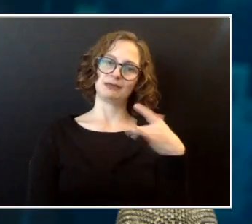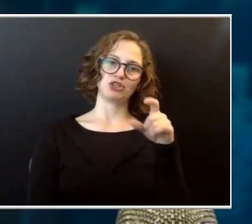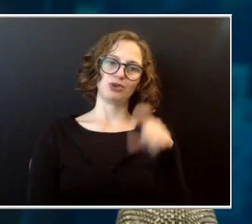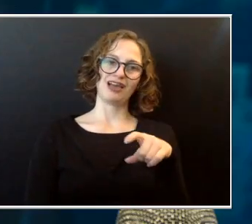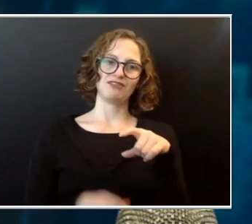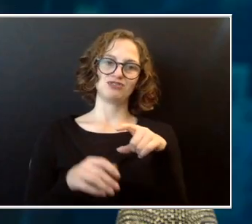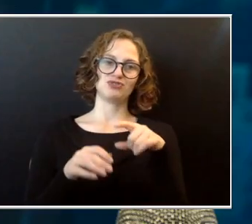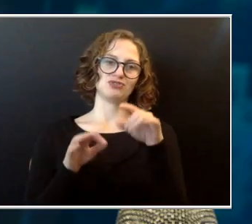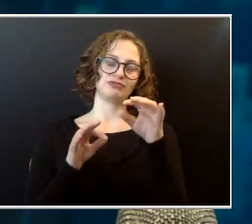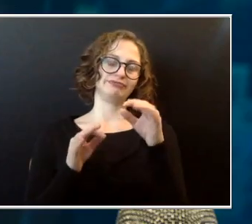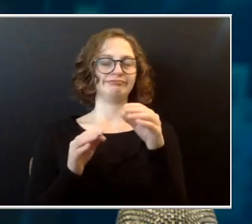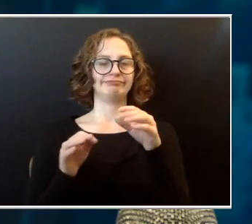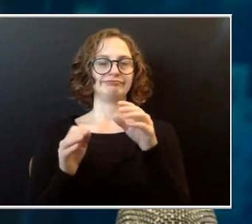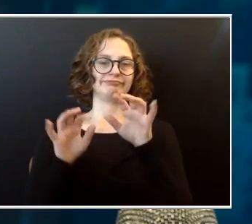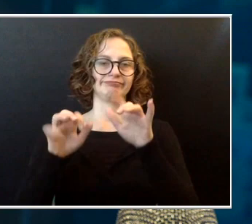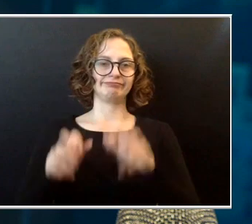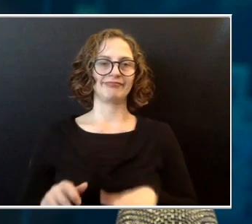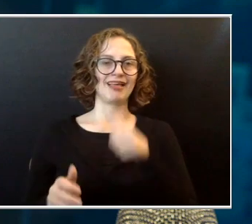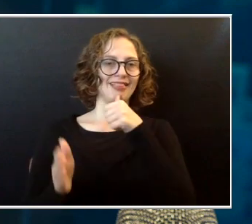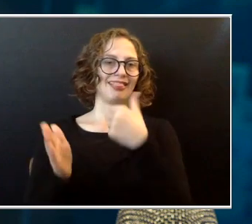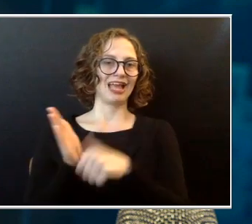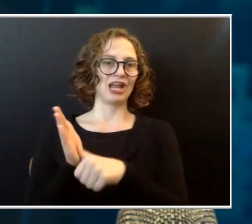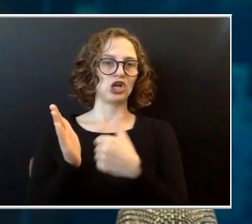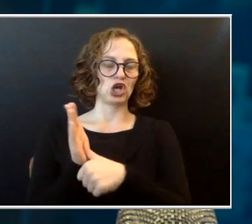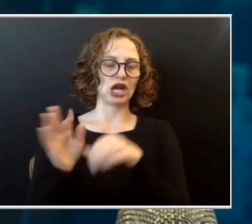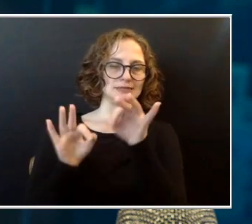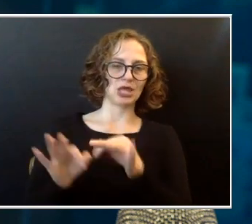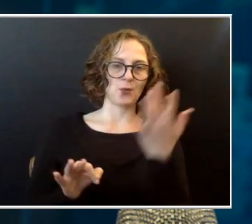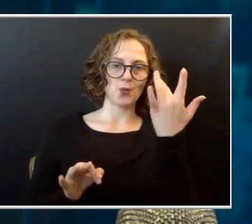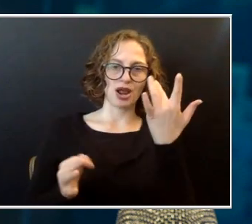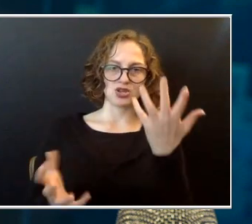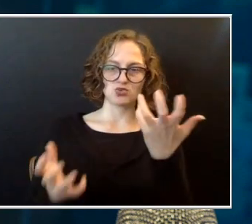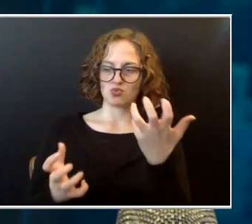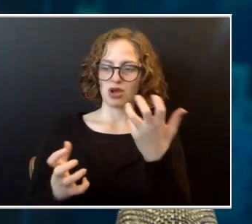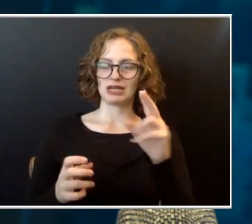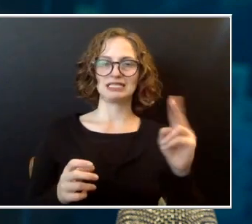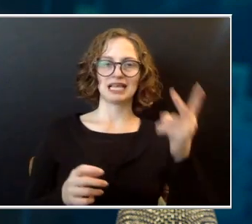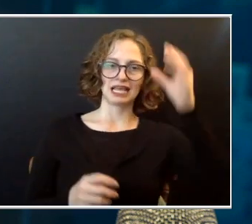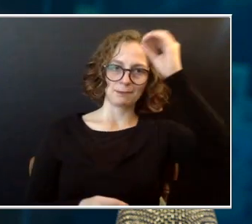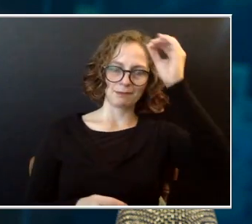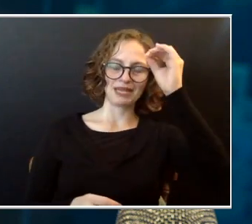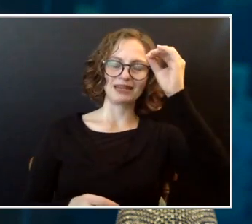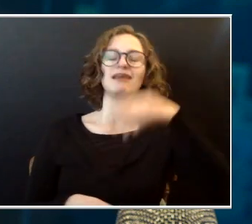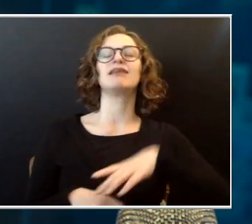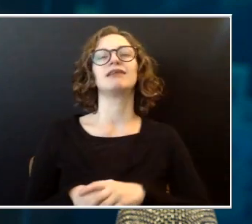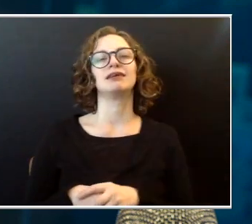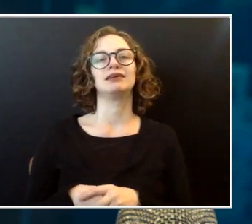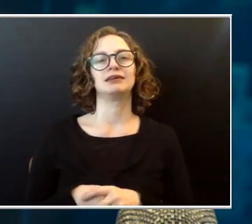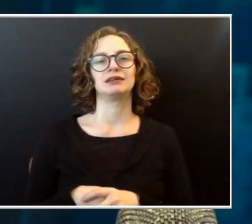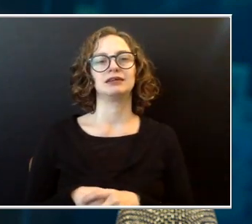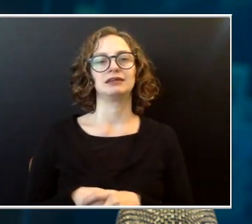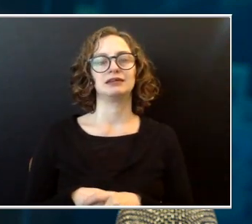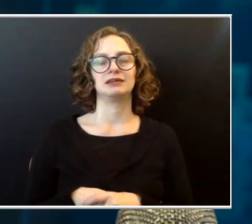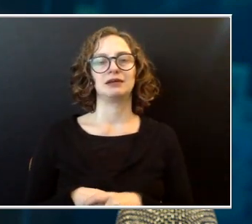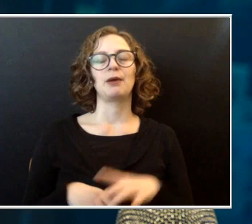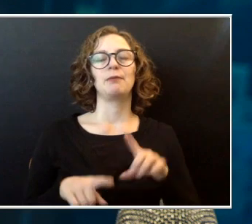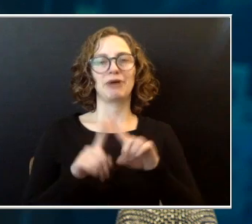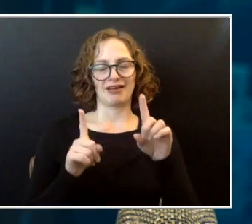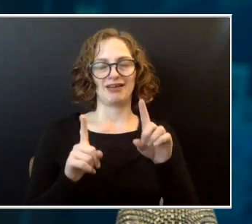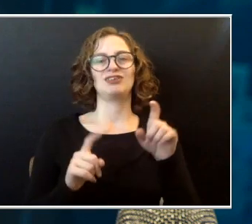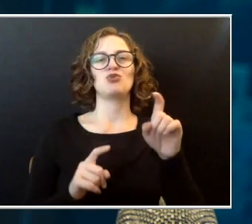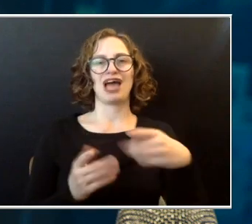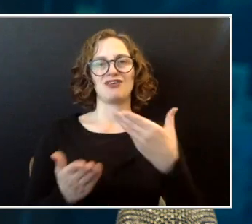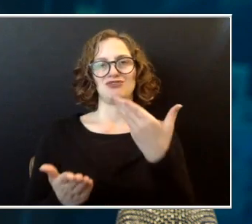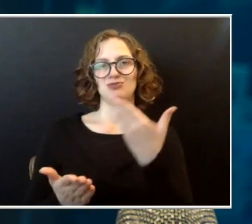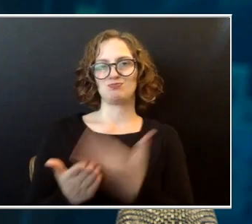can get second opinions paid for, but what you really have to do is demonstrate somebody has an expertise or ability that you don't have, and